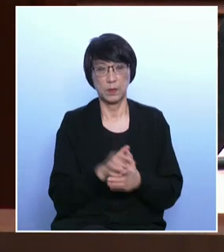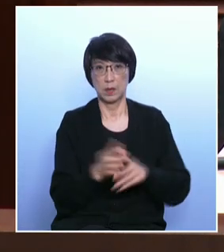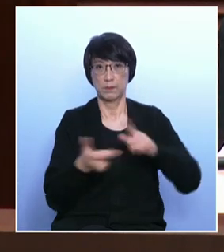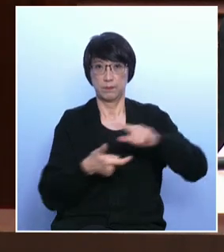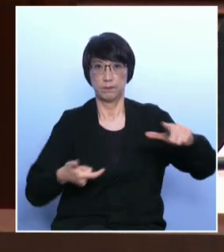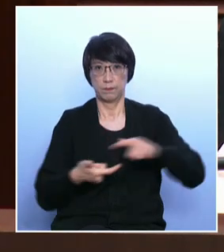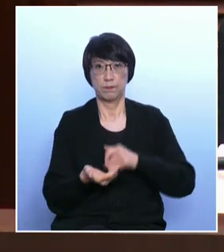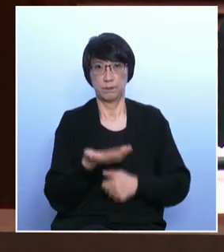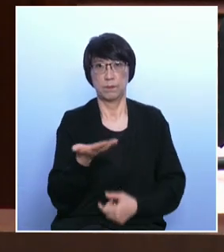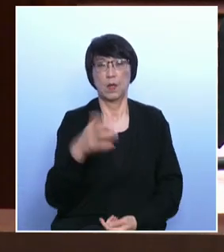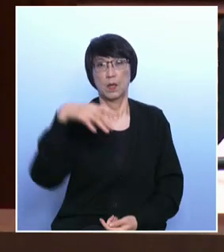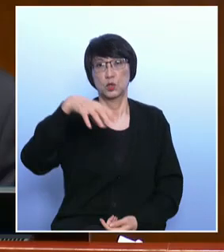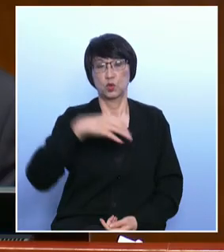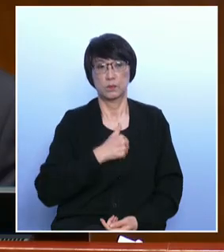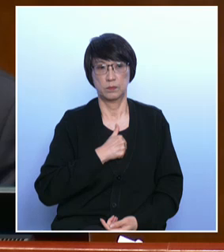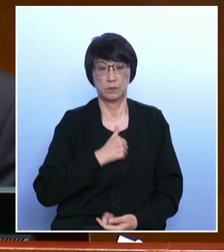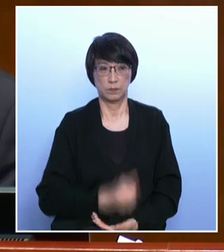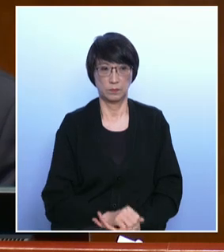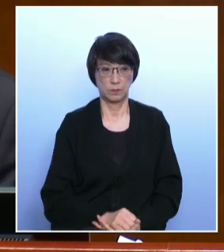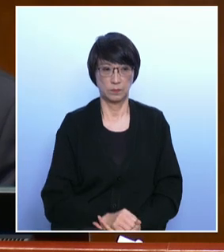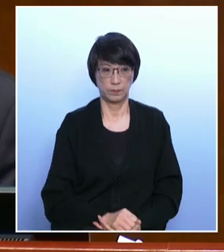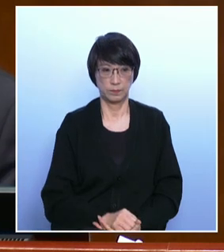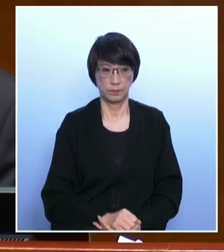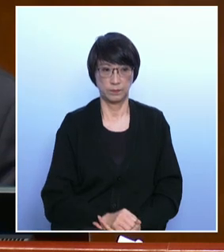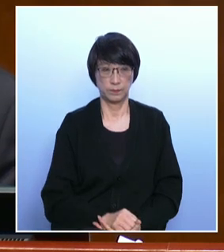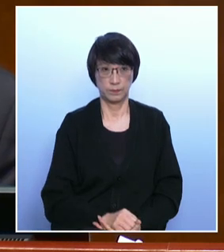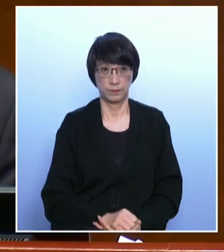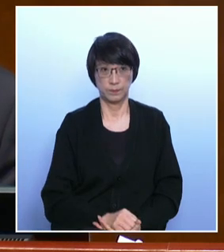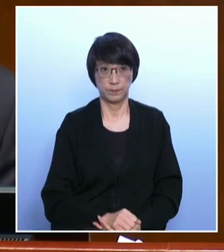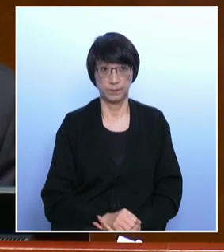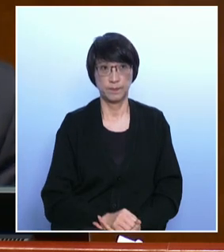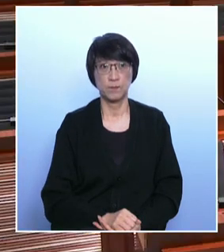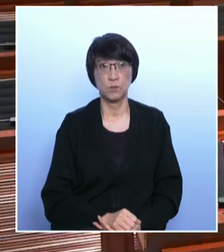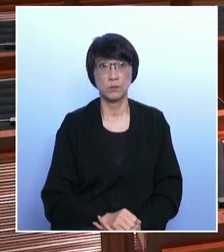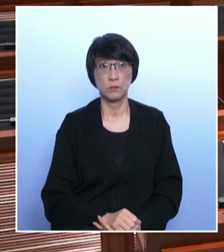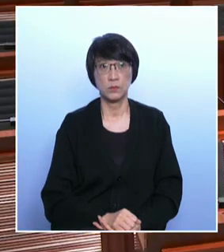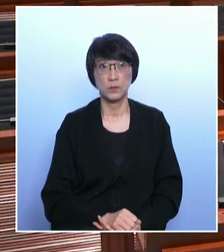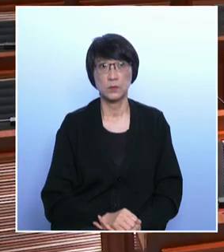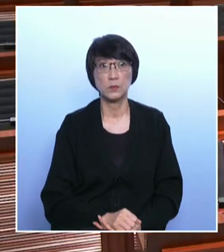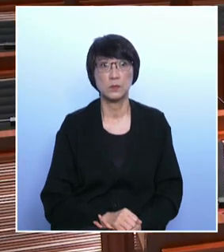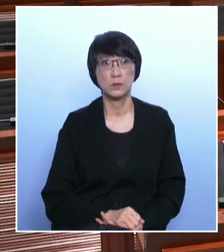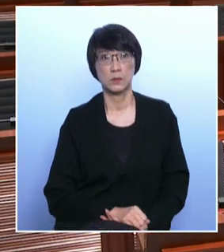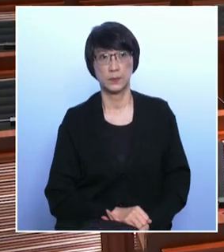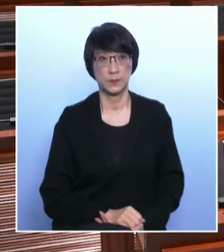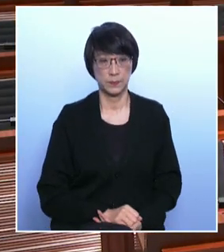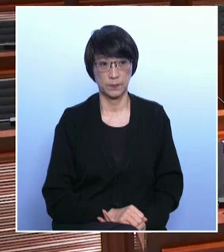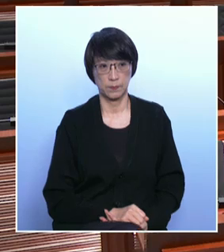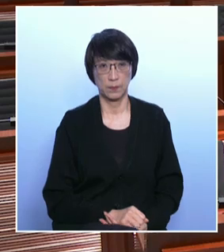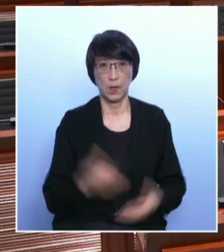I thank Mr. Benson-Look for your view. We will fare better in